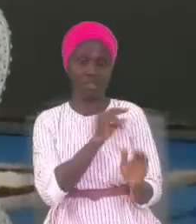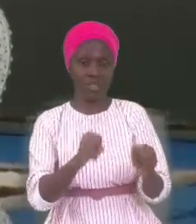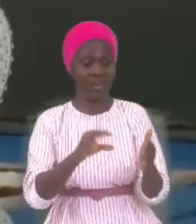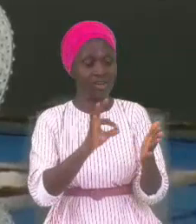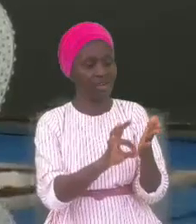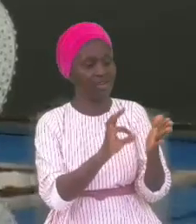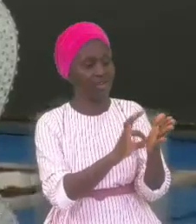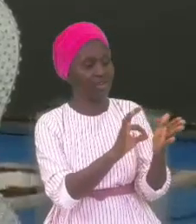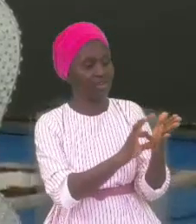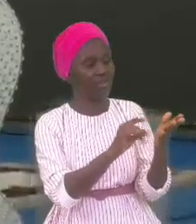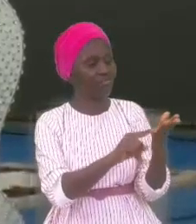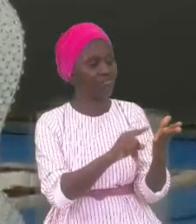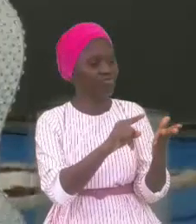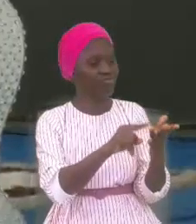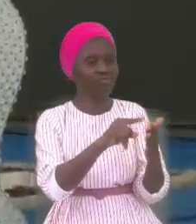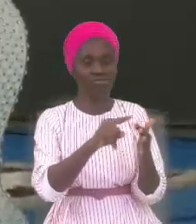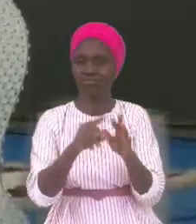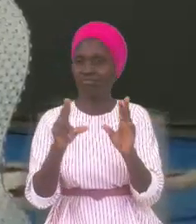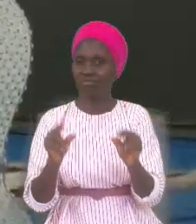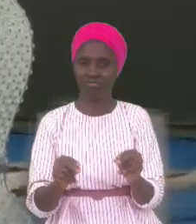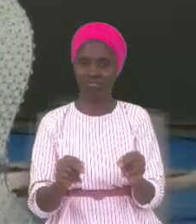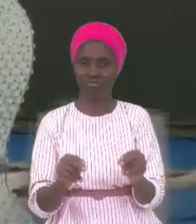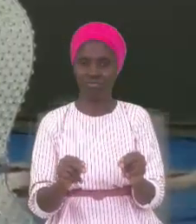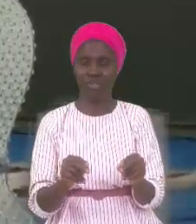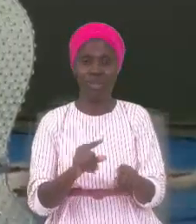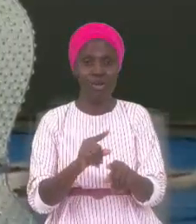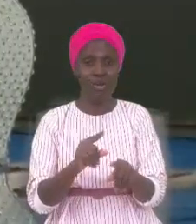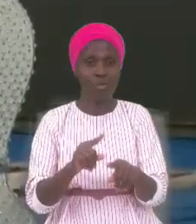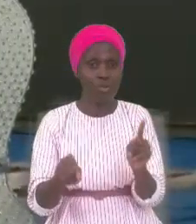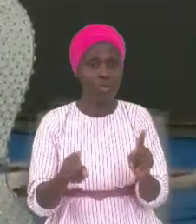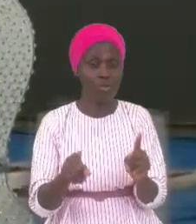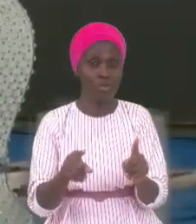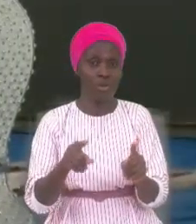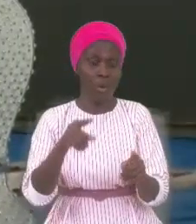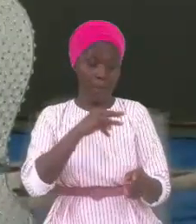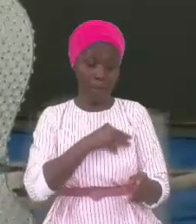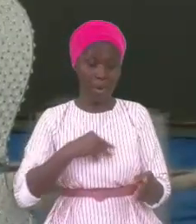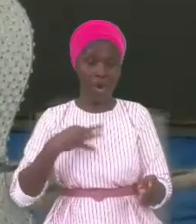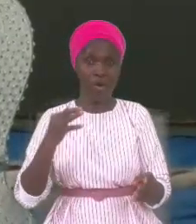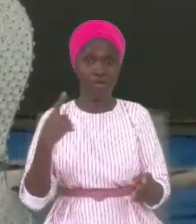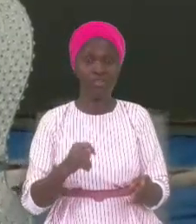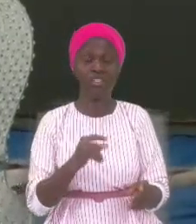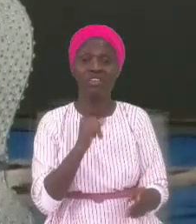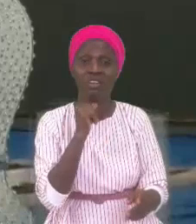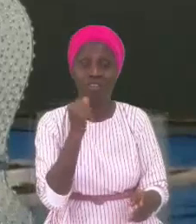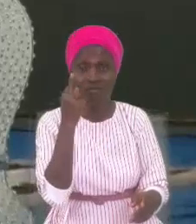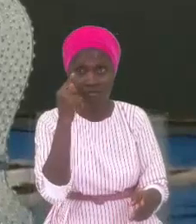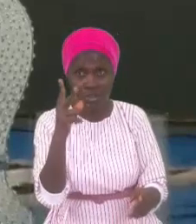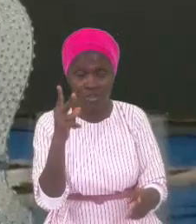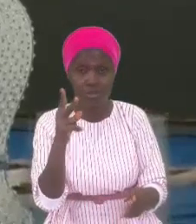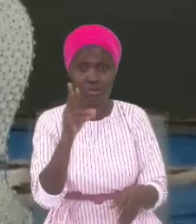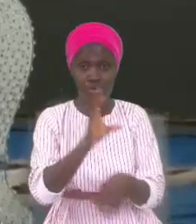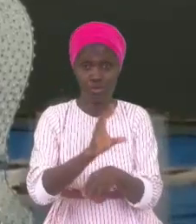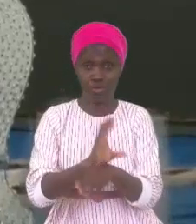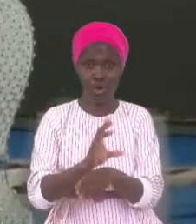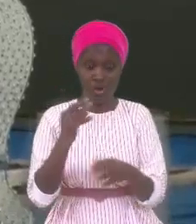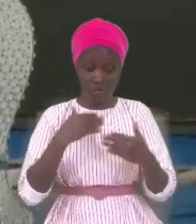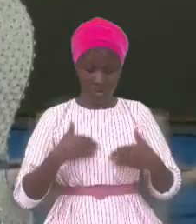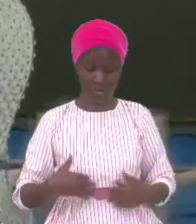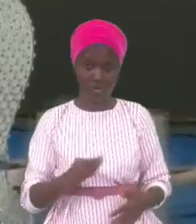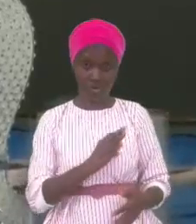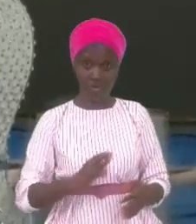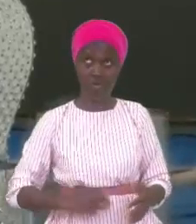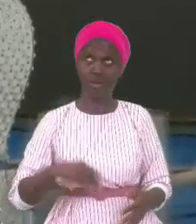30, 300, not that, but members of the invisible church of the body of Christ, as